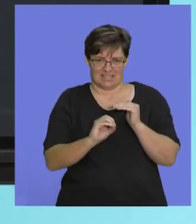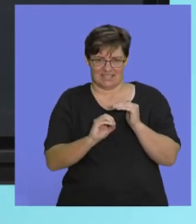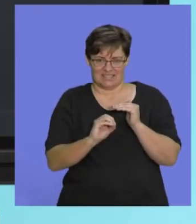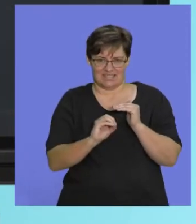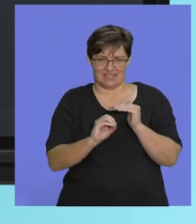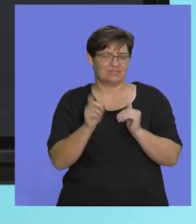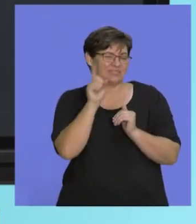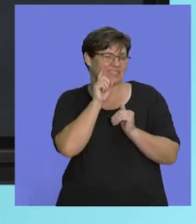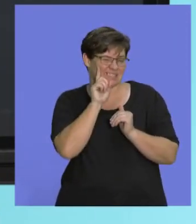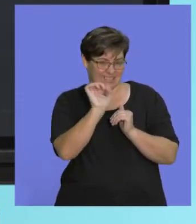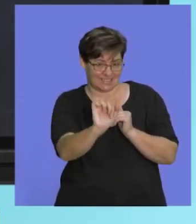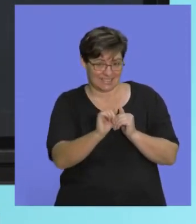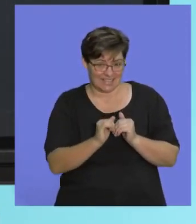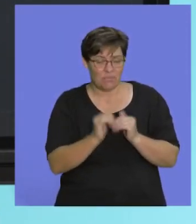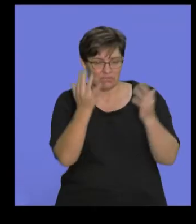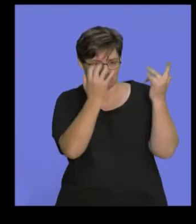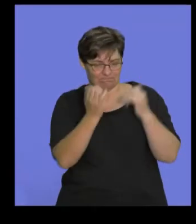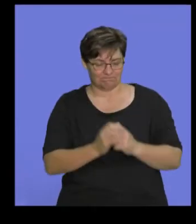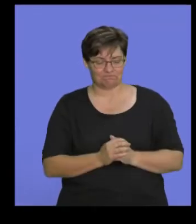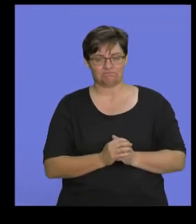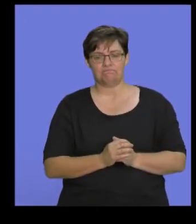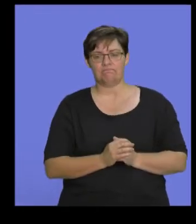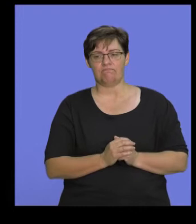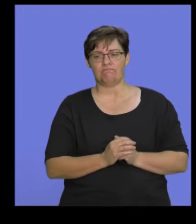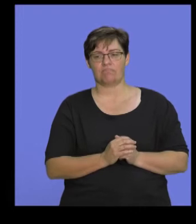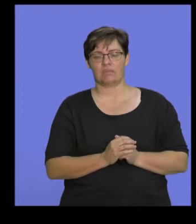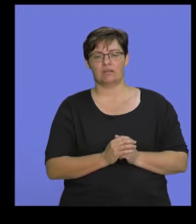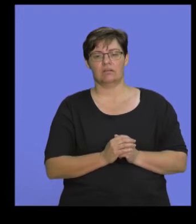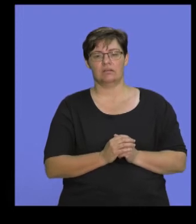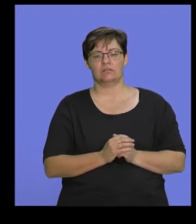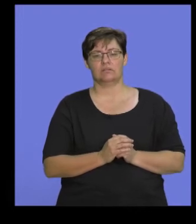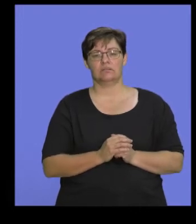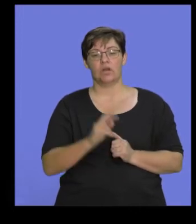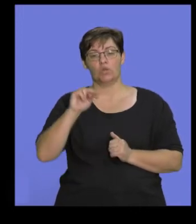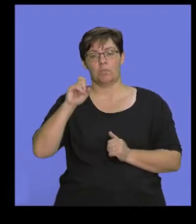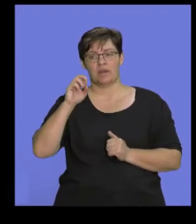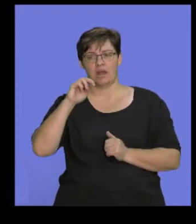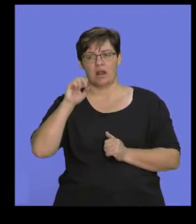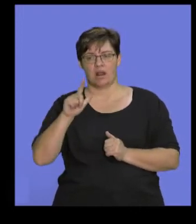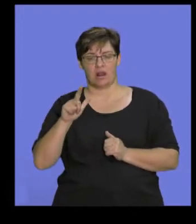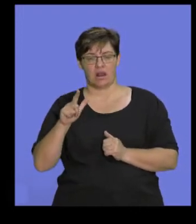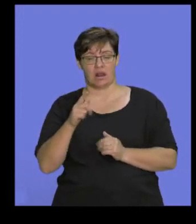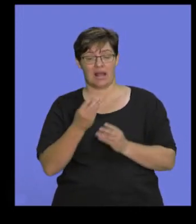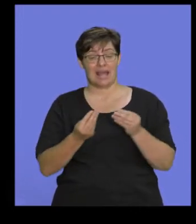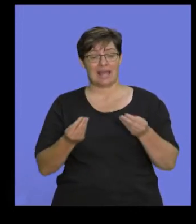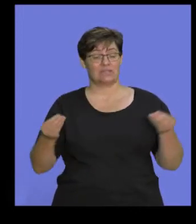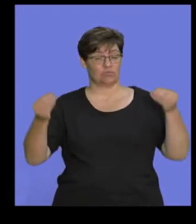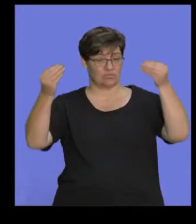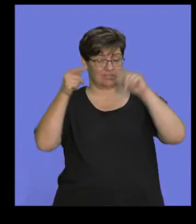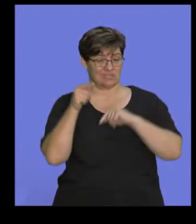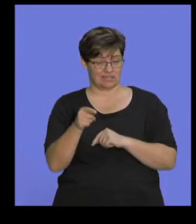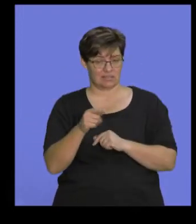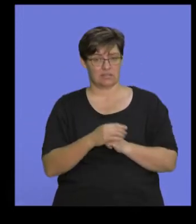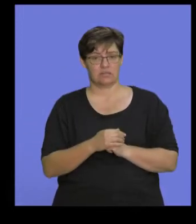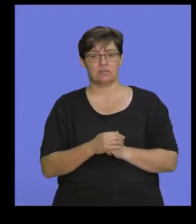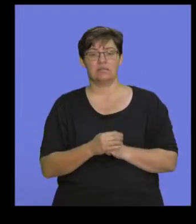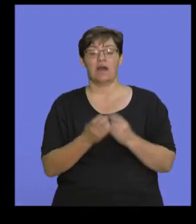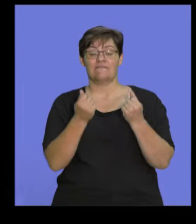we'll just see that now in a bit. Now, with nominal interest, this is the interest rate that a